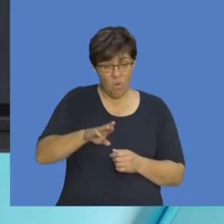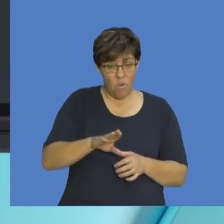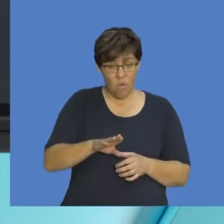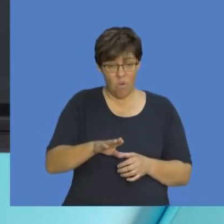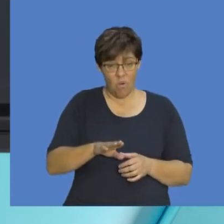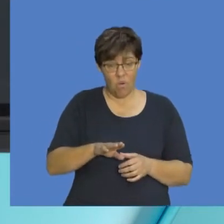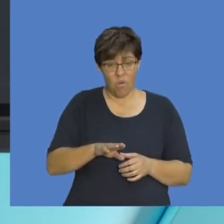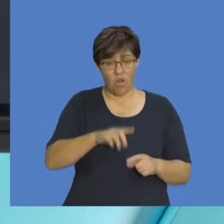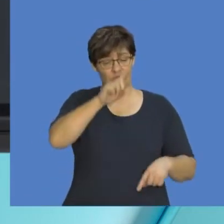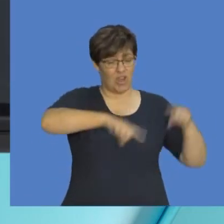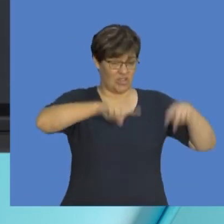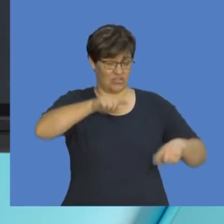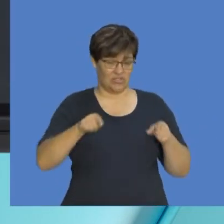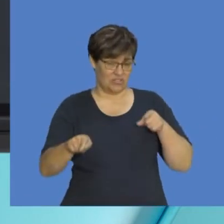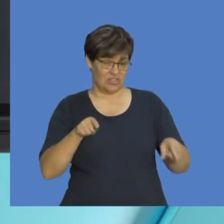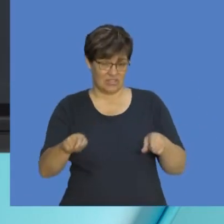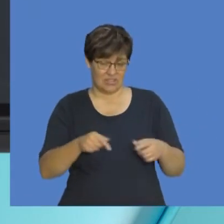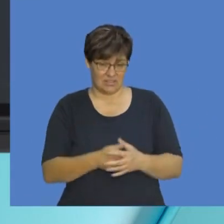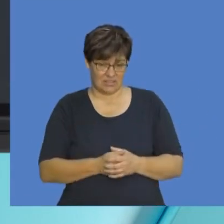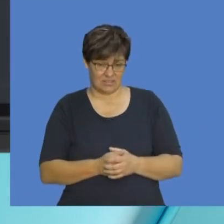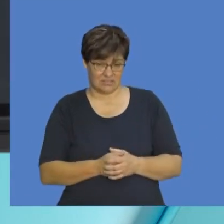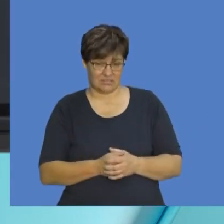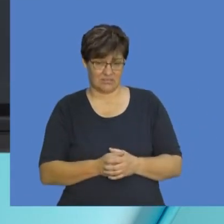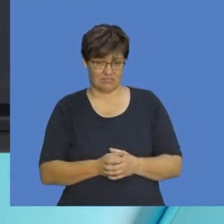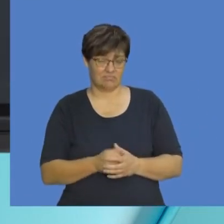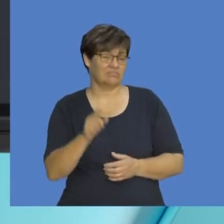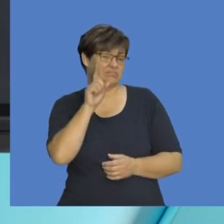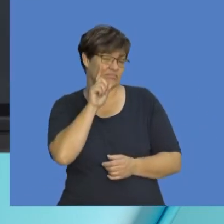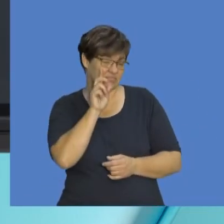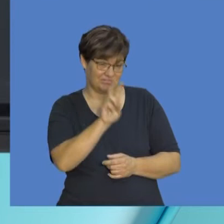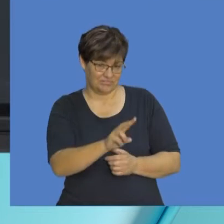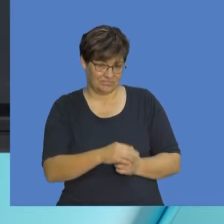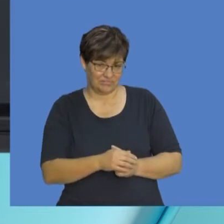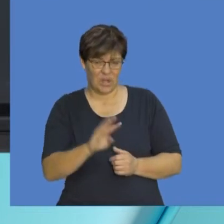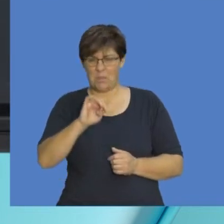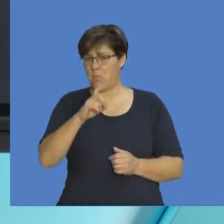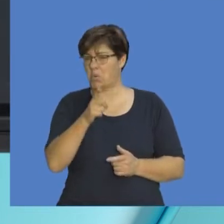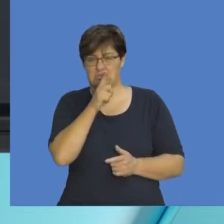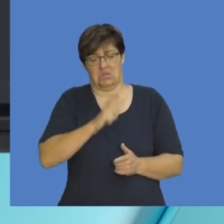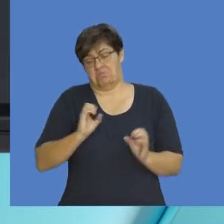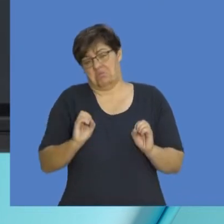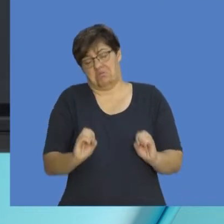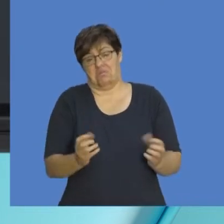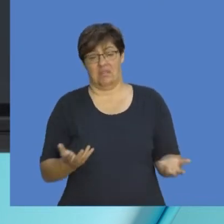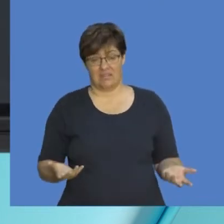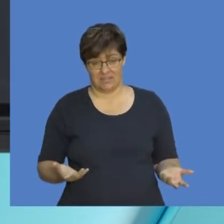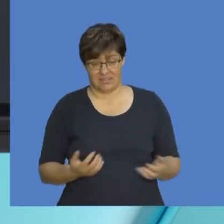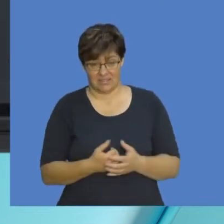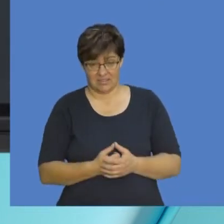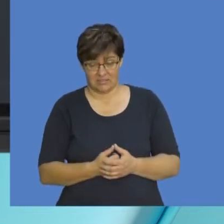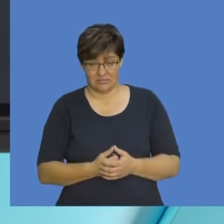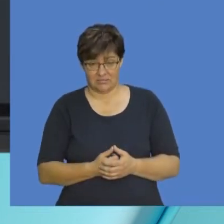Average or range? Okay, let's see that. And we said mode doesn't really tell us